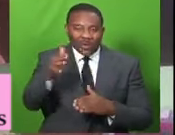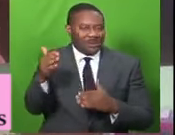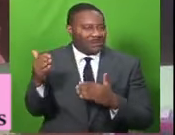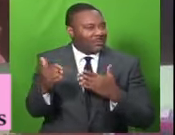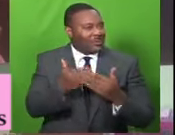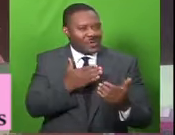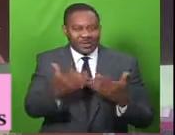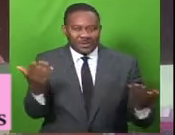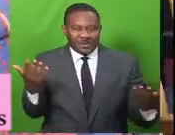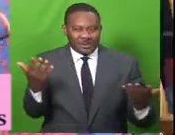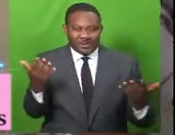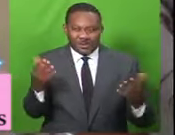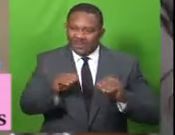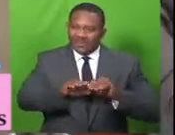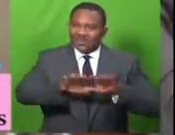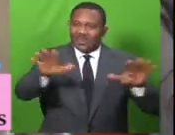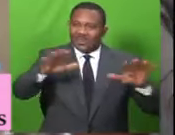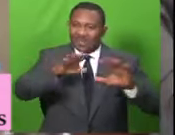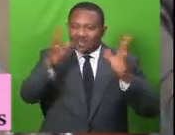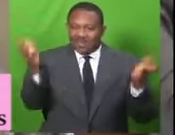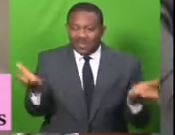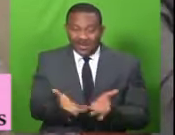women everywhere in the world.